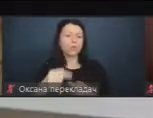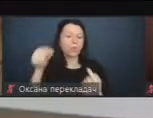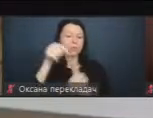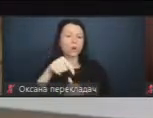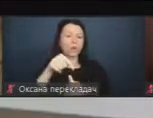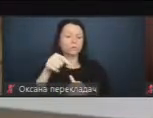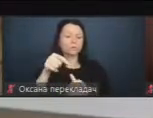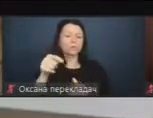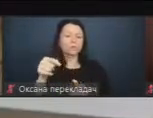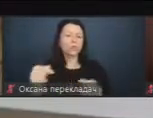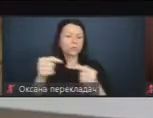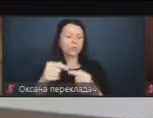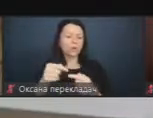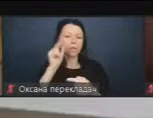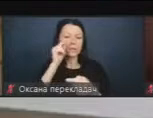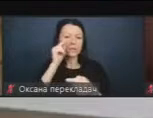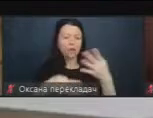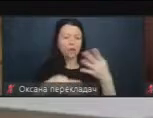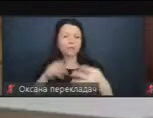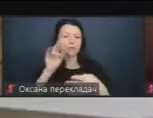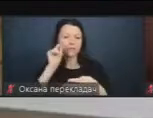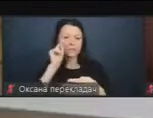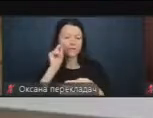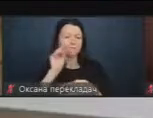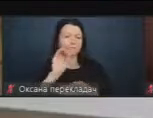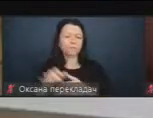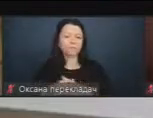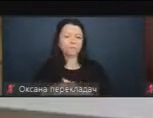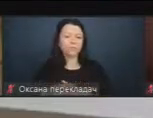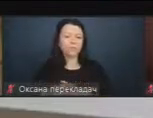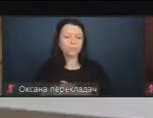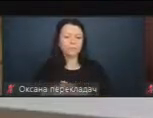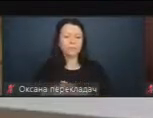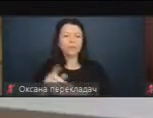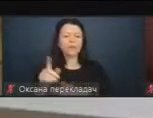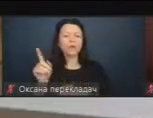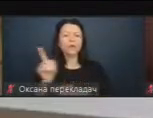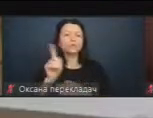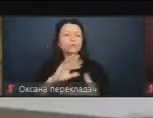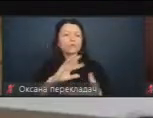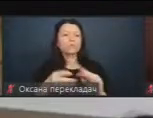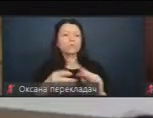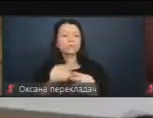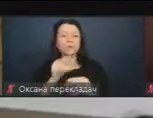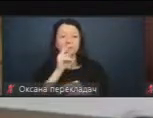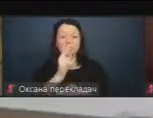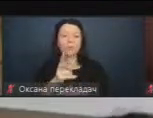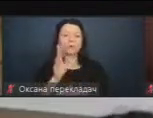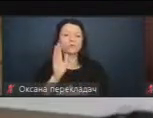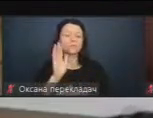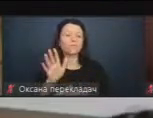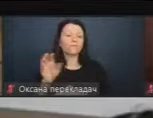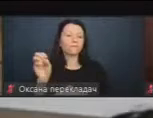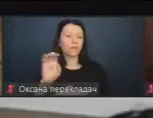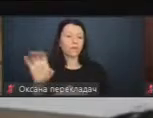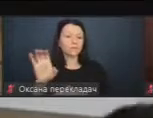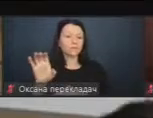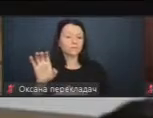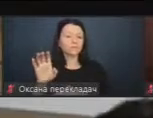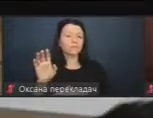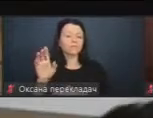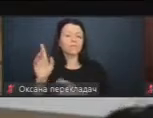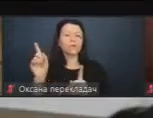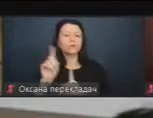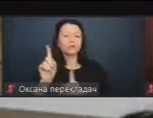And then what's very common in the European Union is that the state subsidizes the costs for a